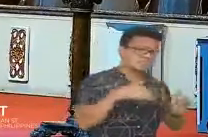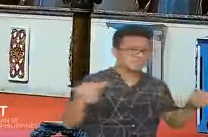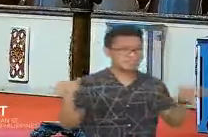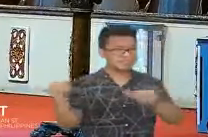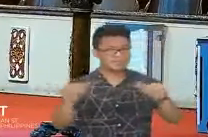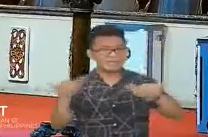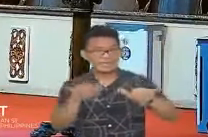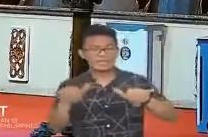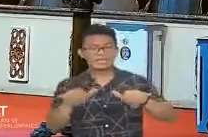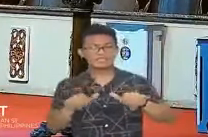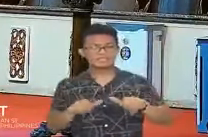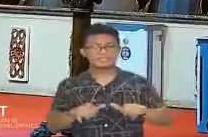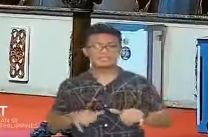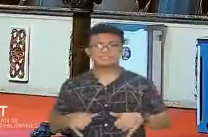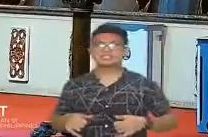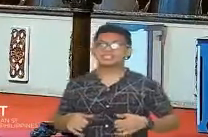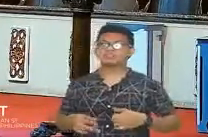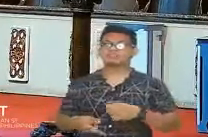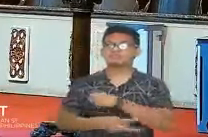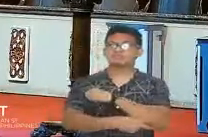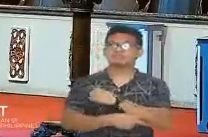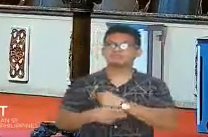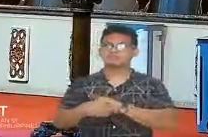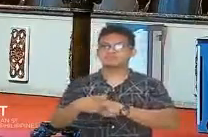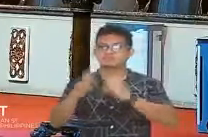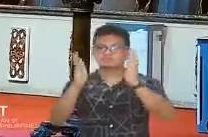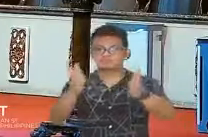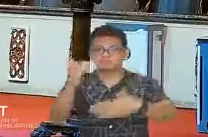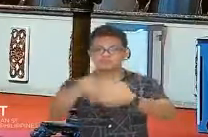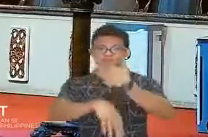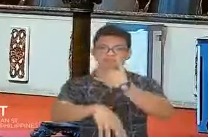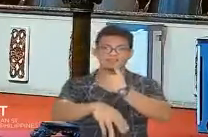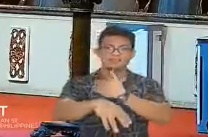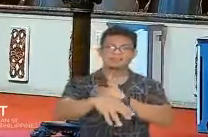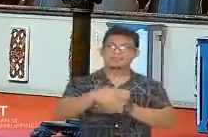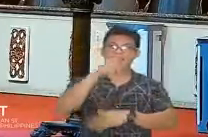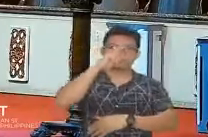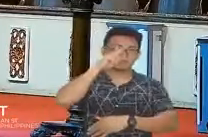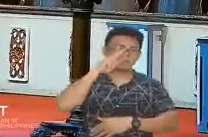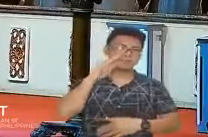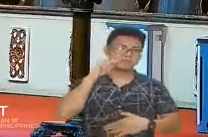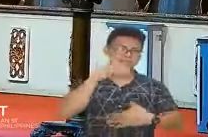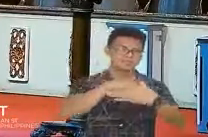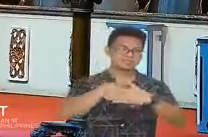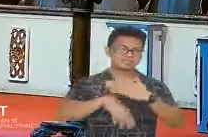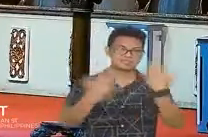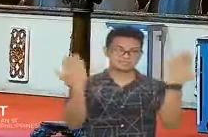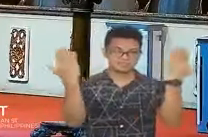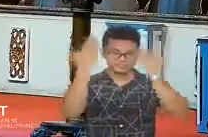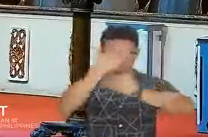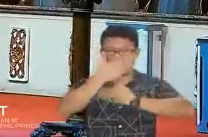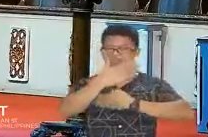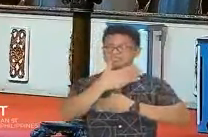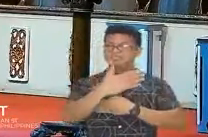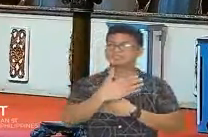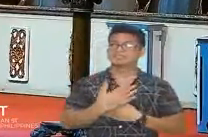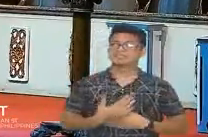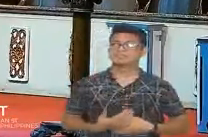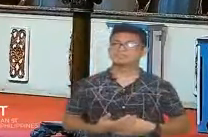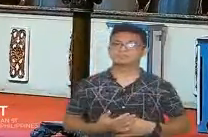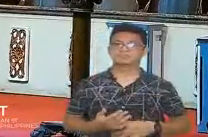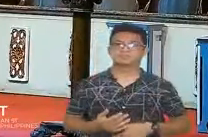makaibaw? Wag yun. Muna ang atong imon, andam yun tag